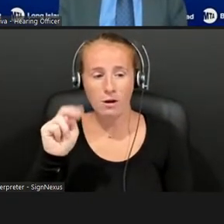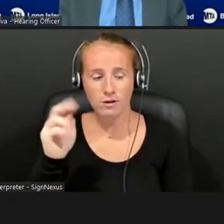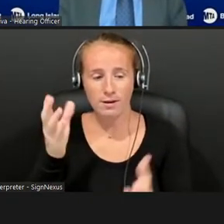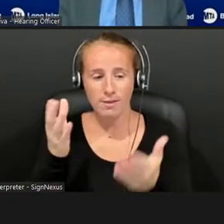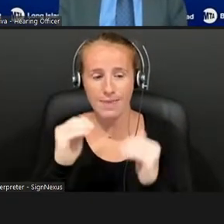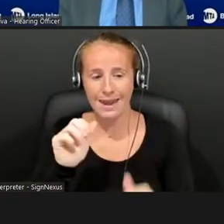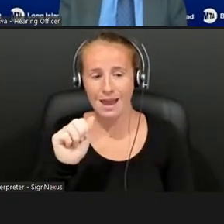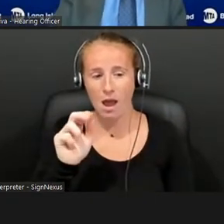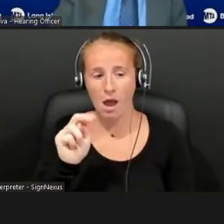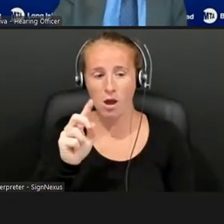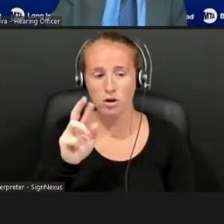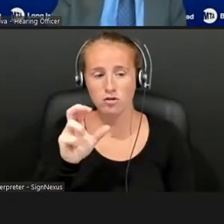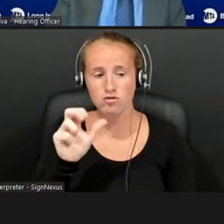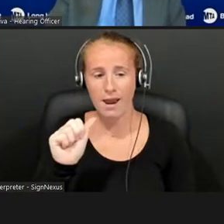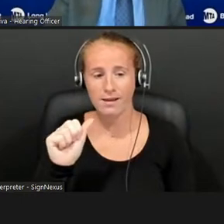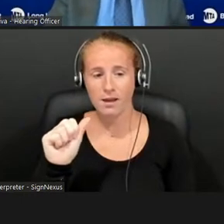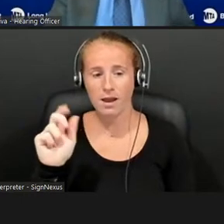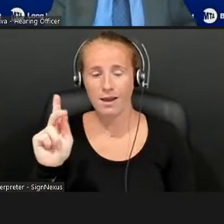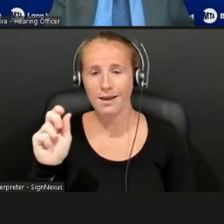k